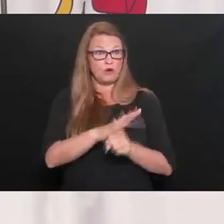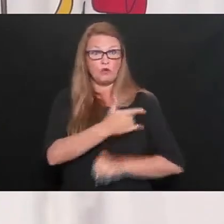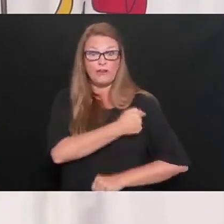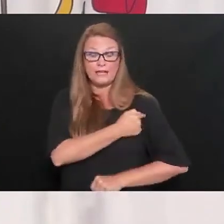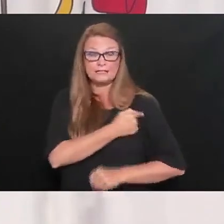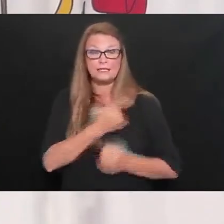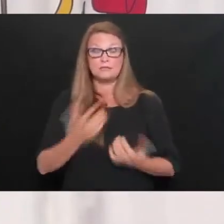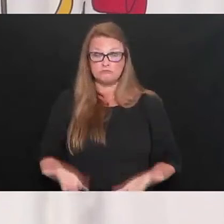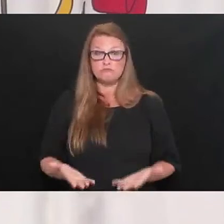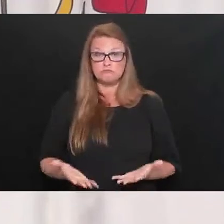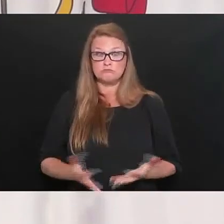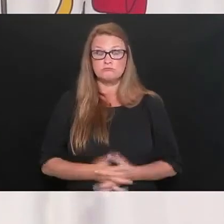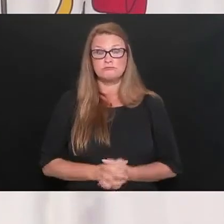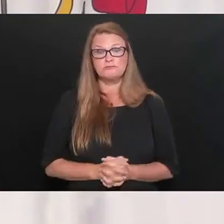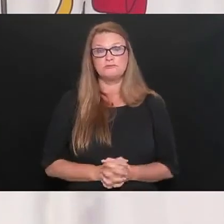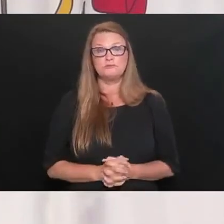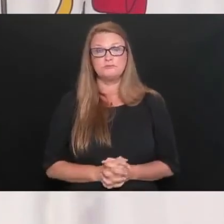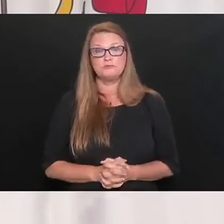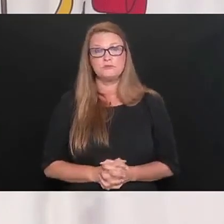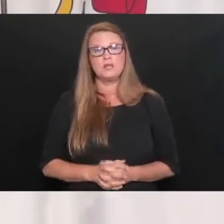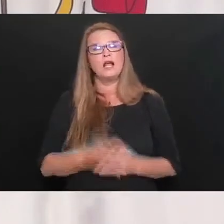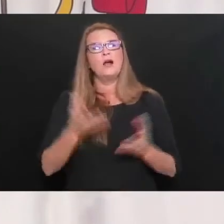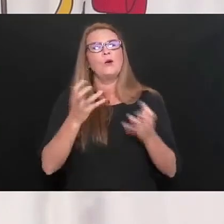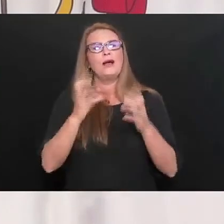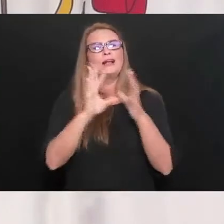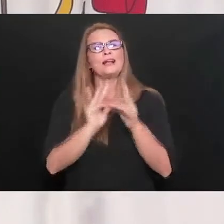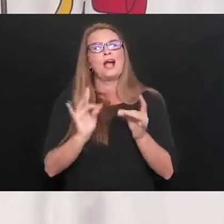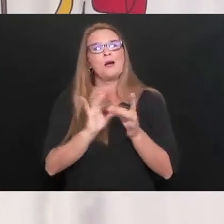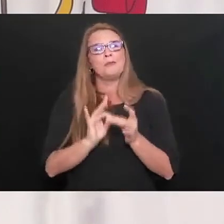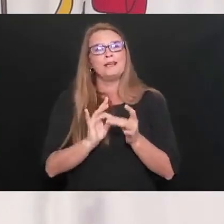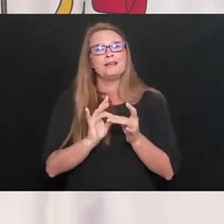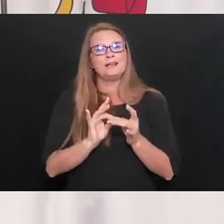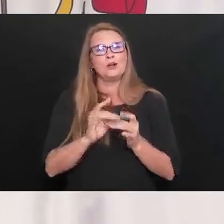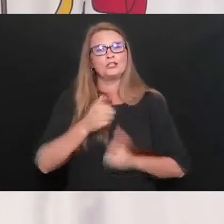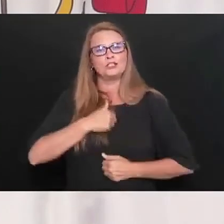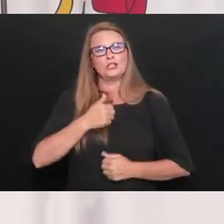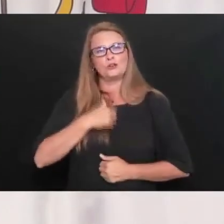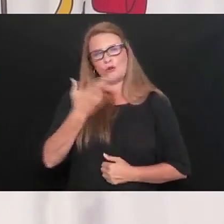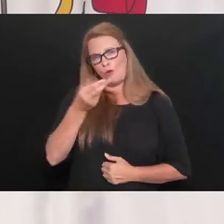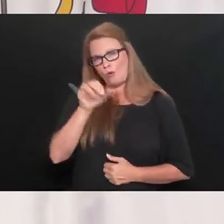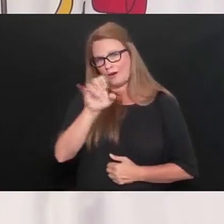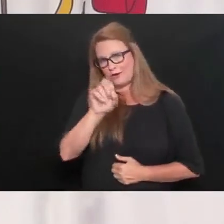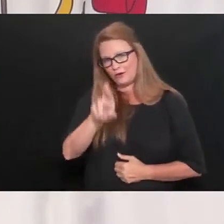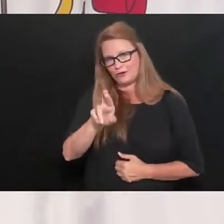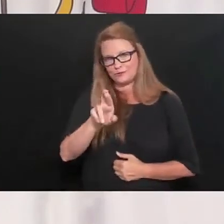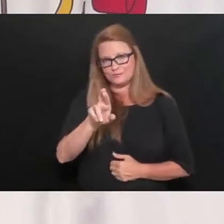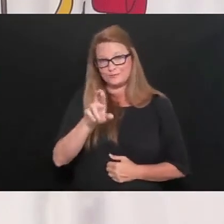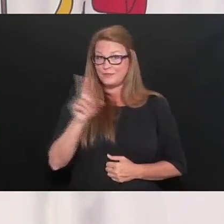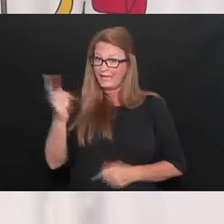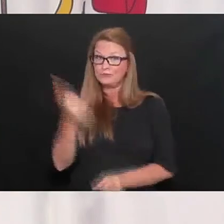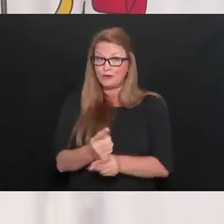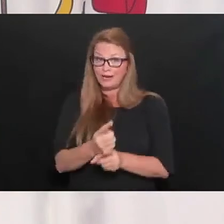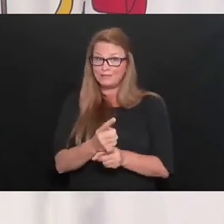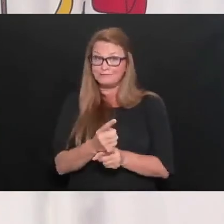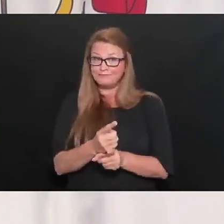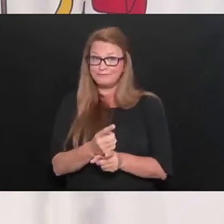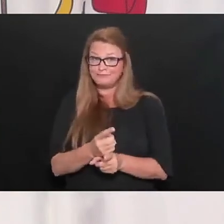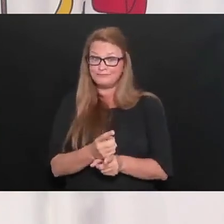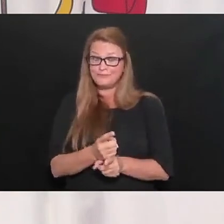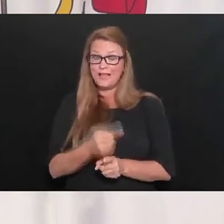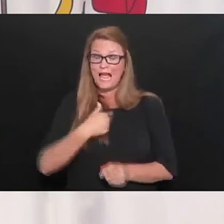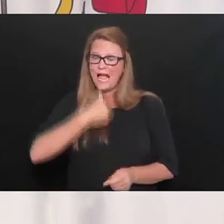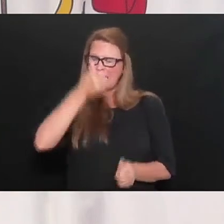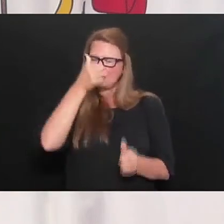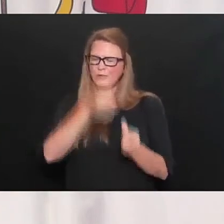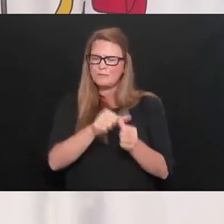So, I also want to comment just 1 second on General Hoyer's thing. He's dead right. I can remember like